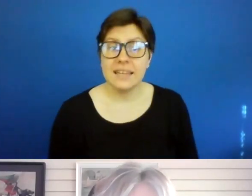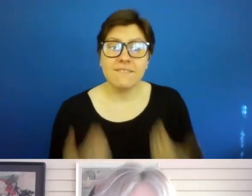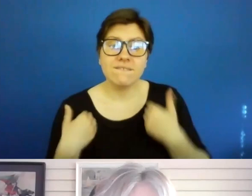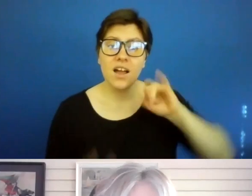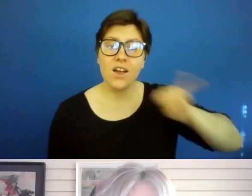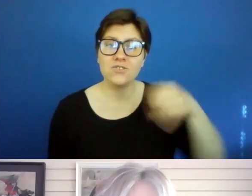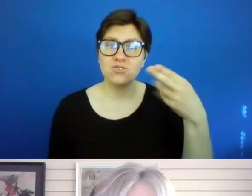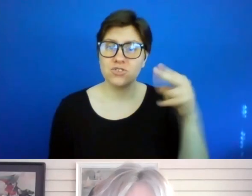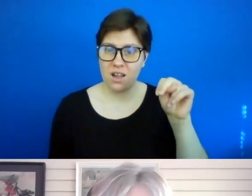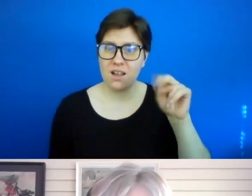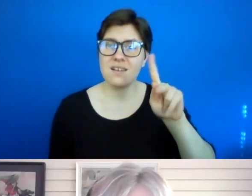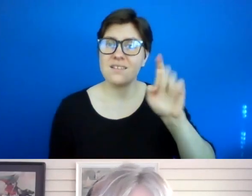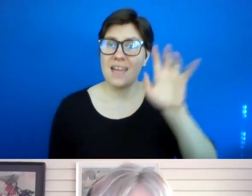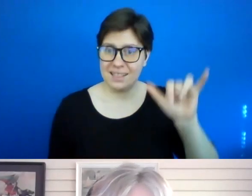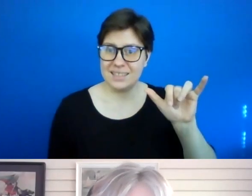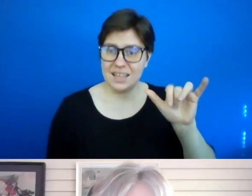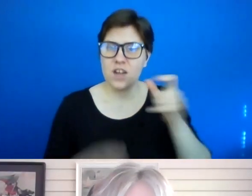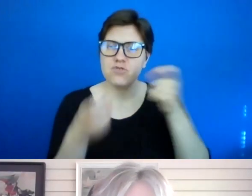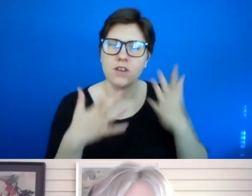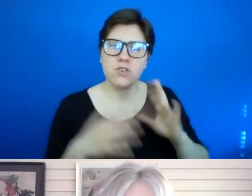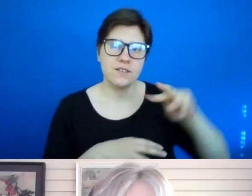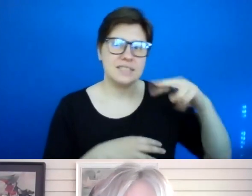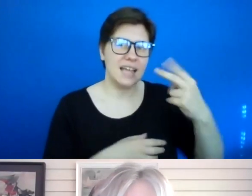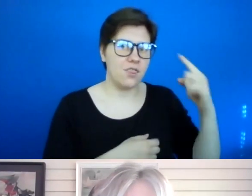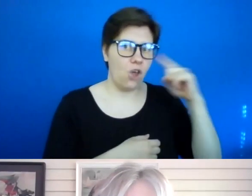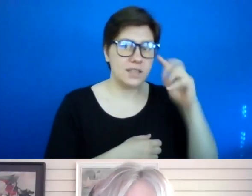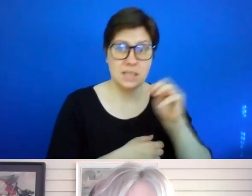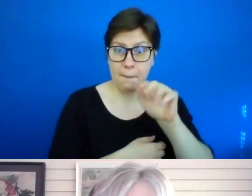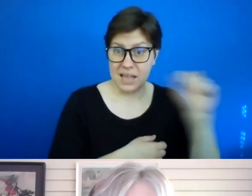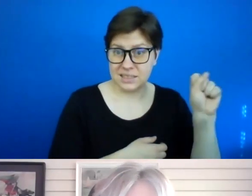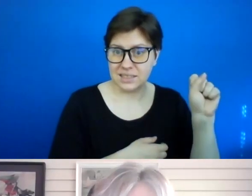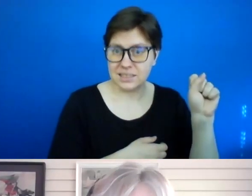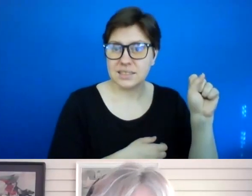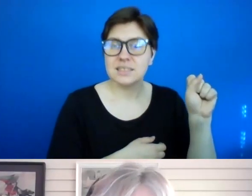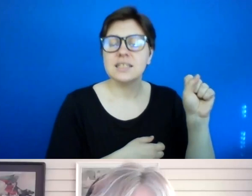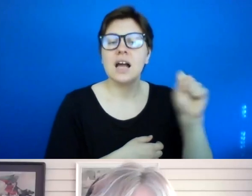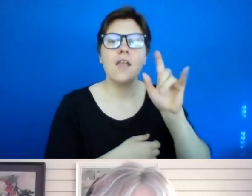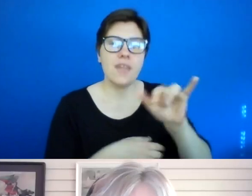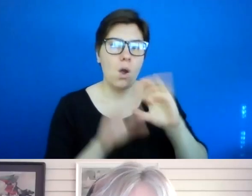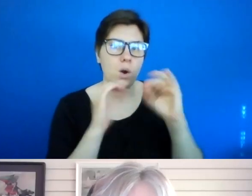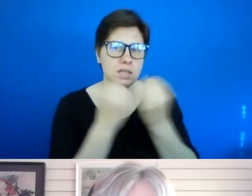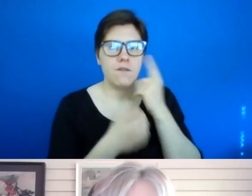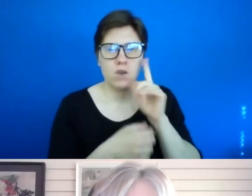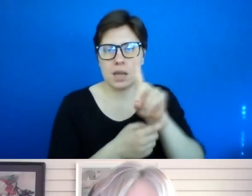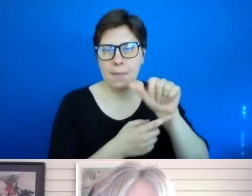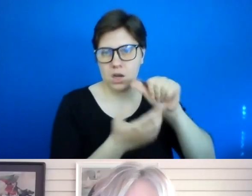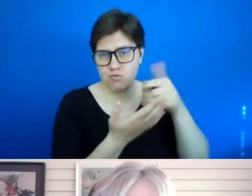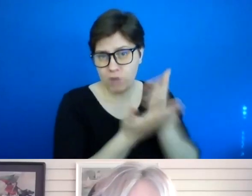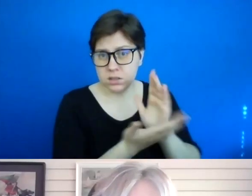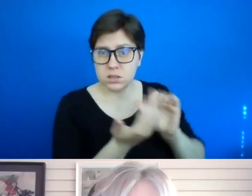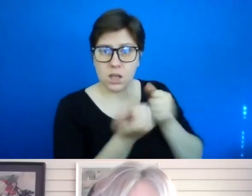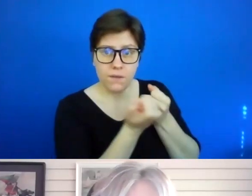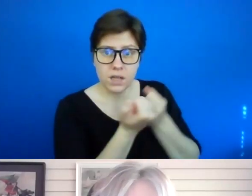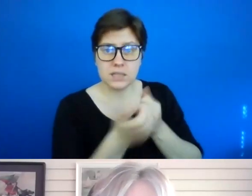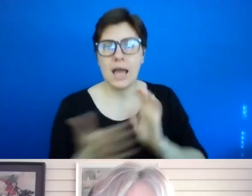Kelly, who's the director of Second Thoughts Massachusetts, which is an organization of disability rights advocates against